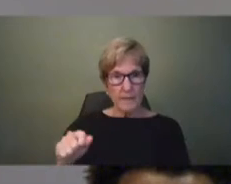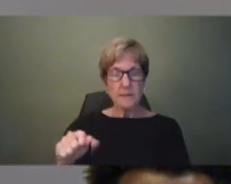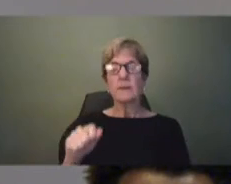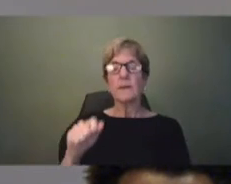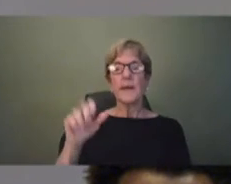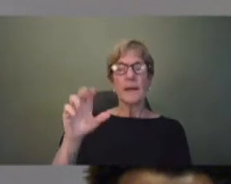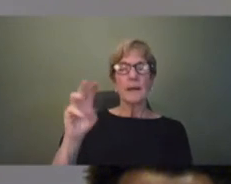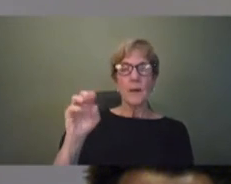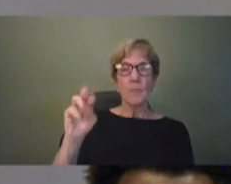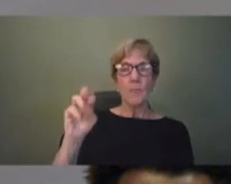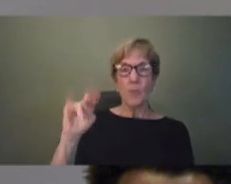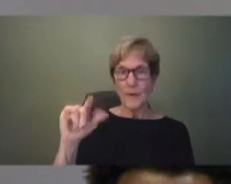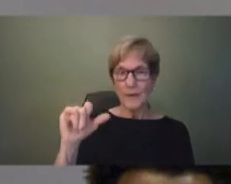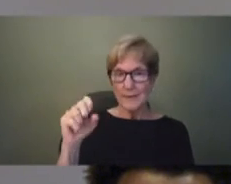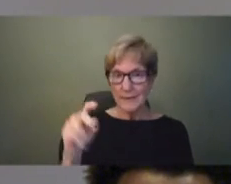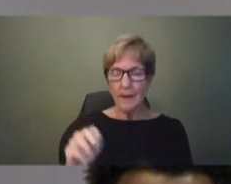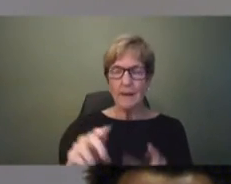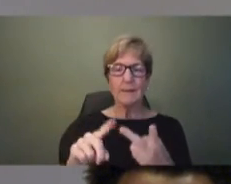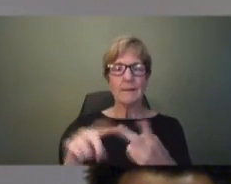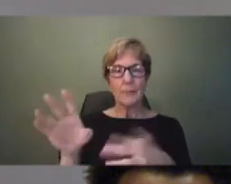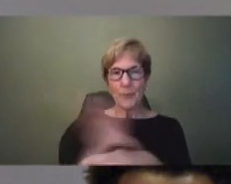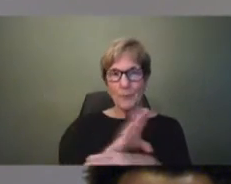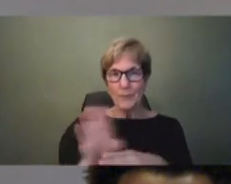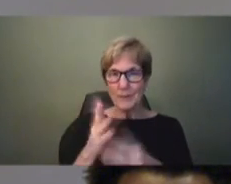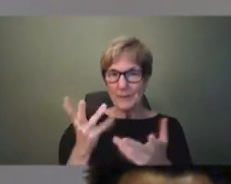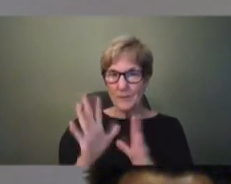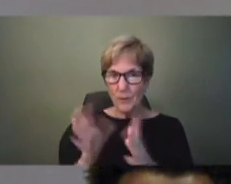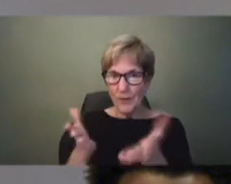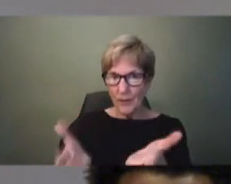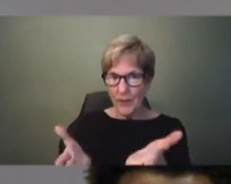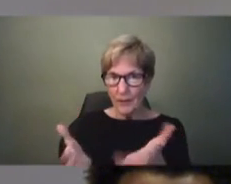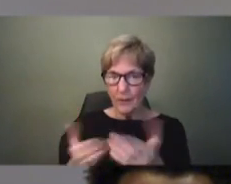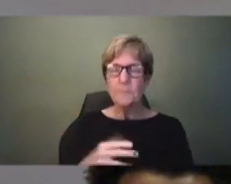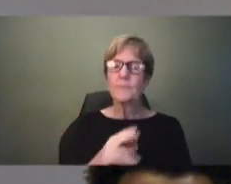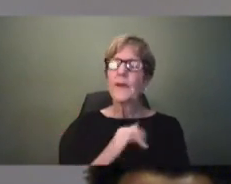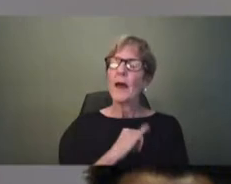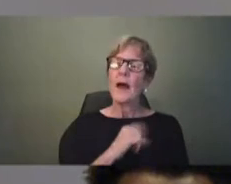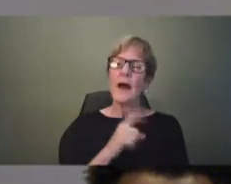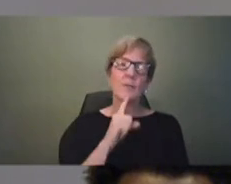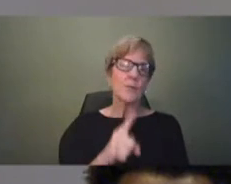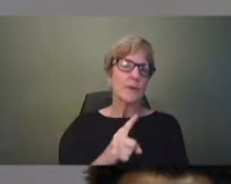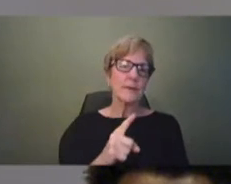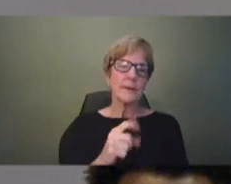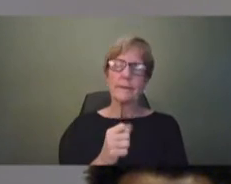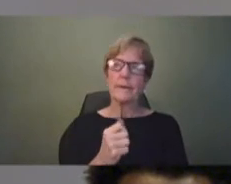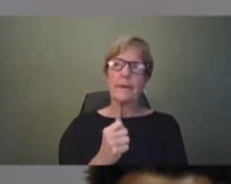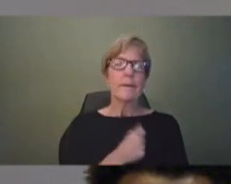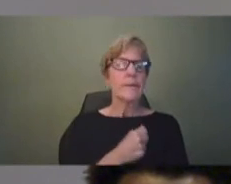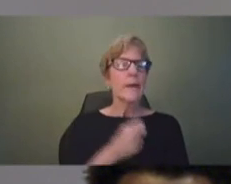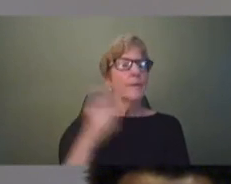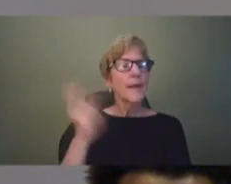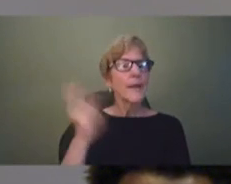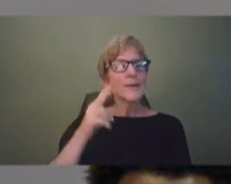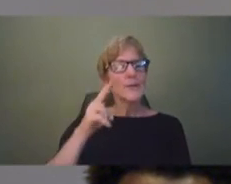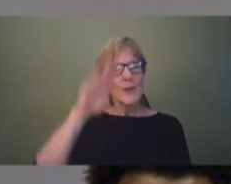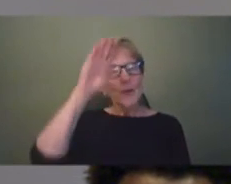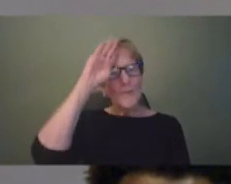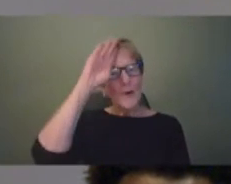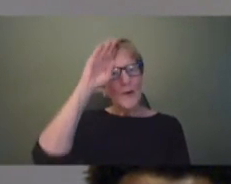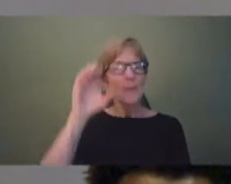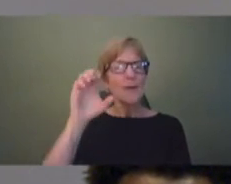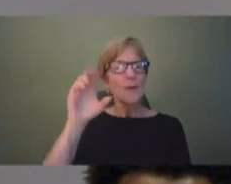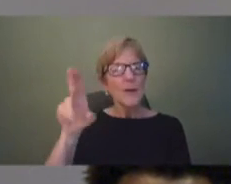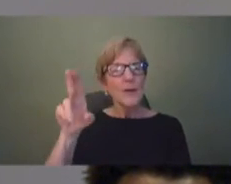commercial perspective and I really love the history of the fire department Credit Union